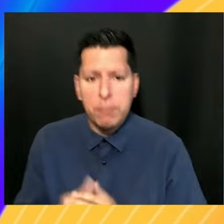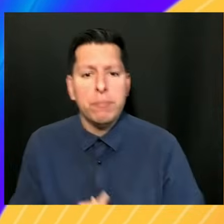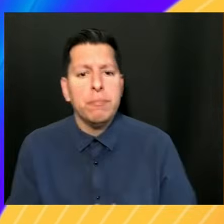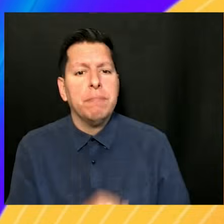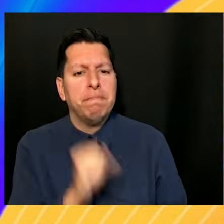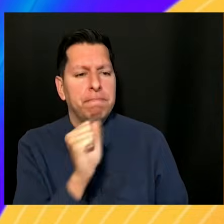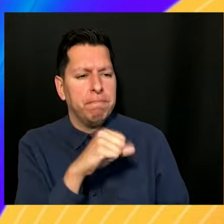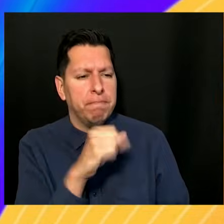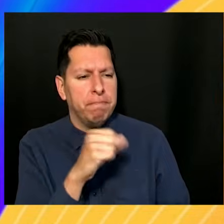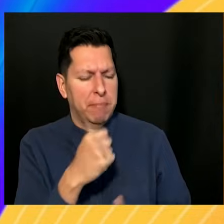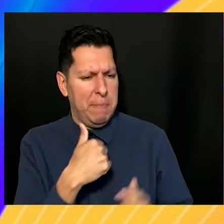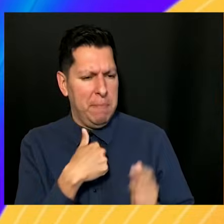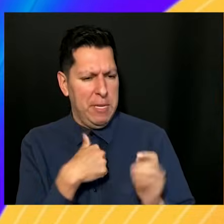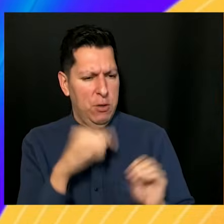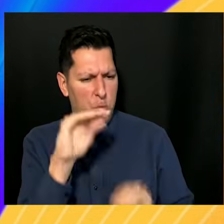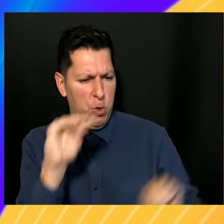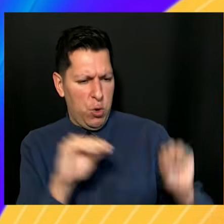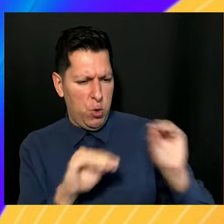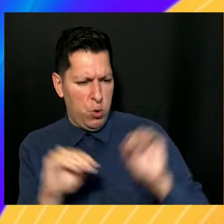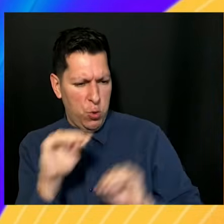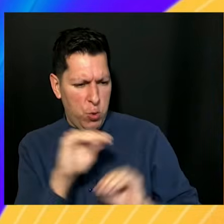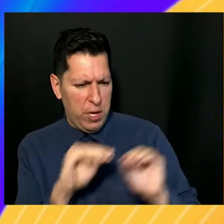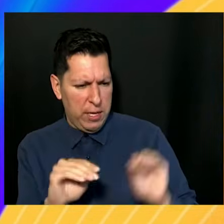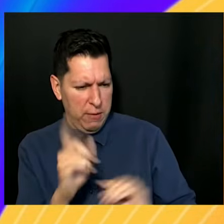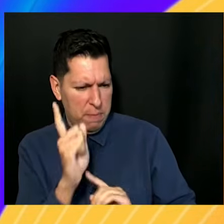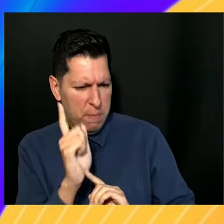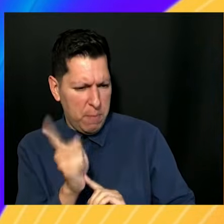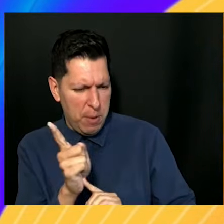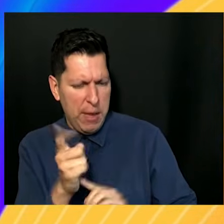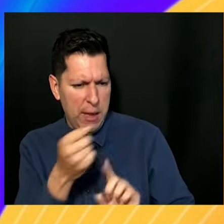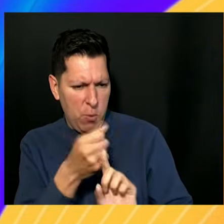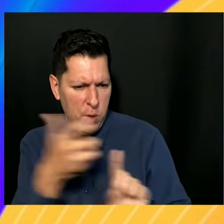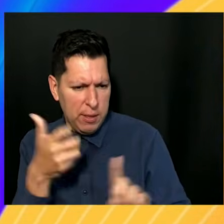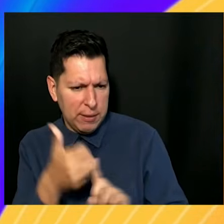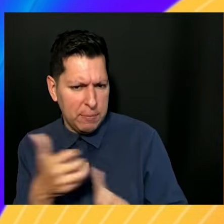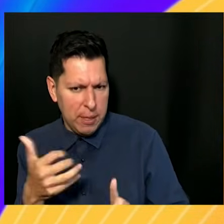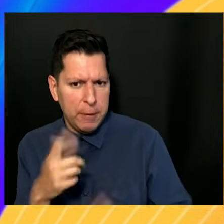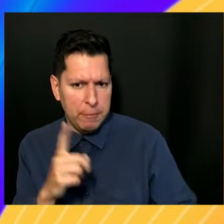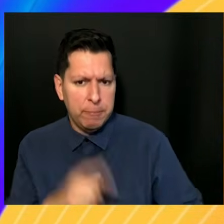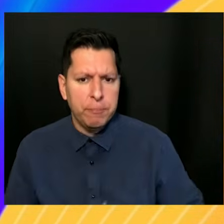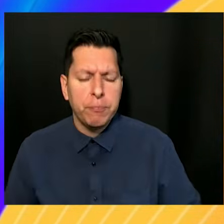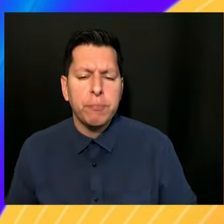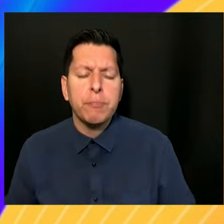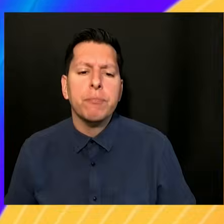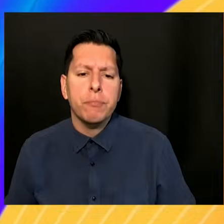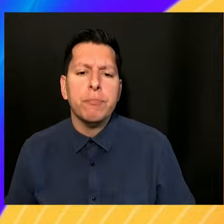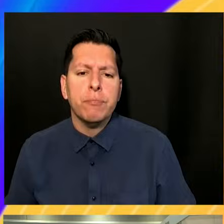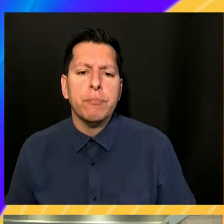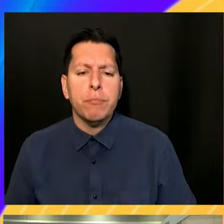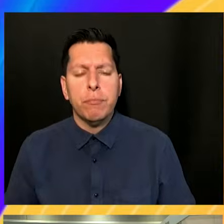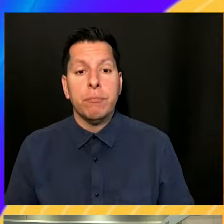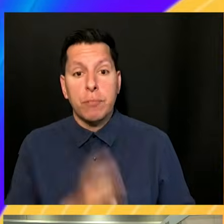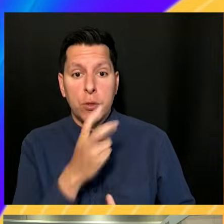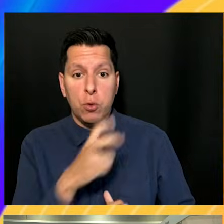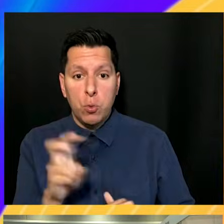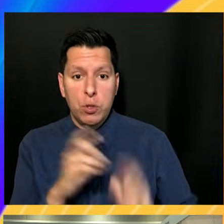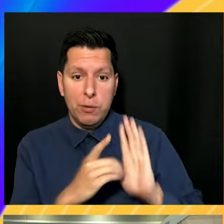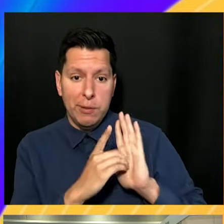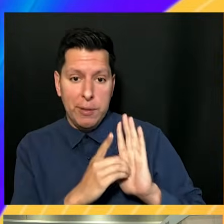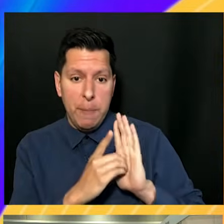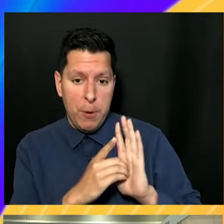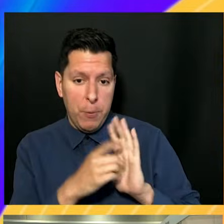my windows here, and then we'll go over it. Yeah, let's switch to the demo here. Sure. All right,